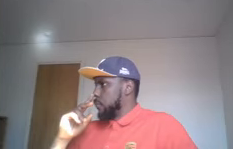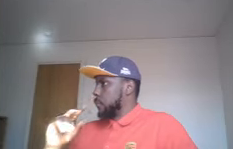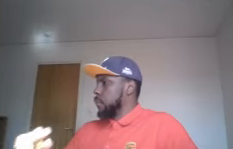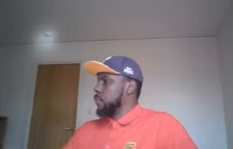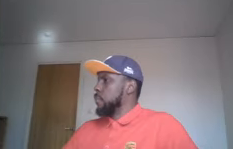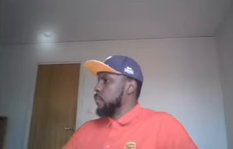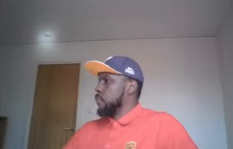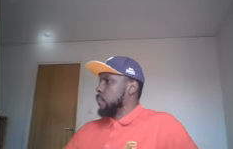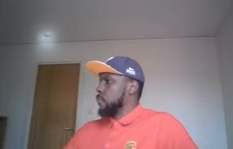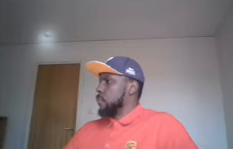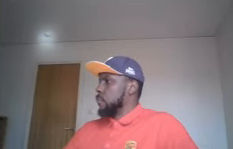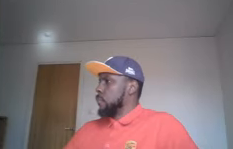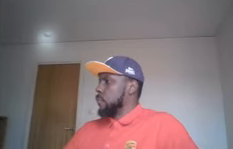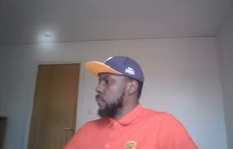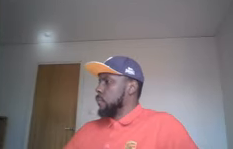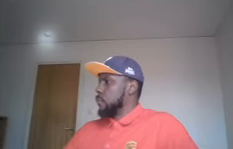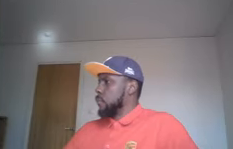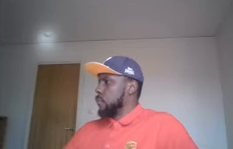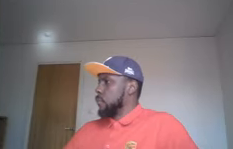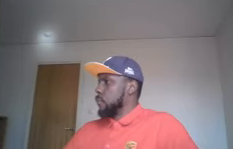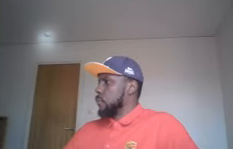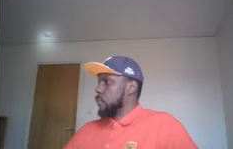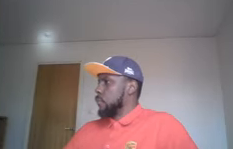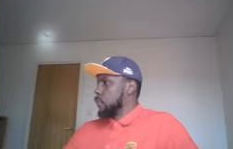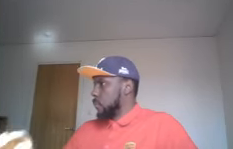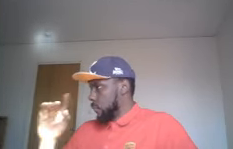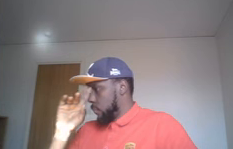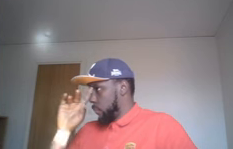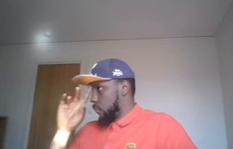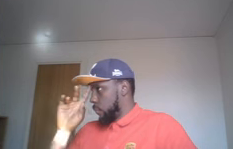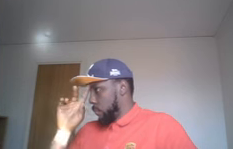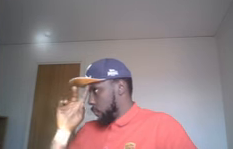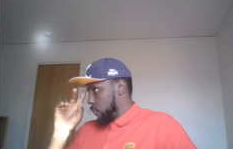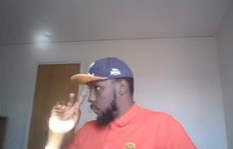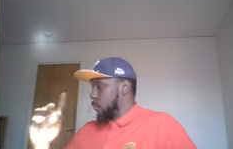I will now recognize Honorable Van Rooyen.